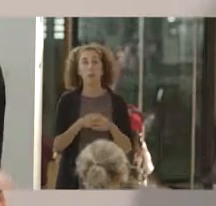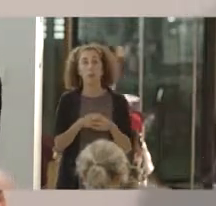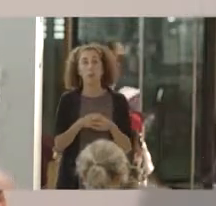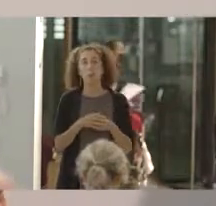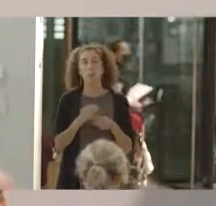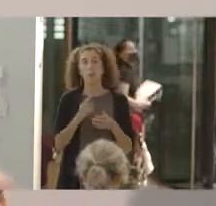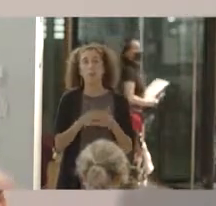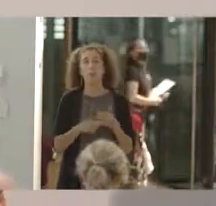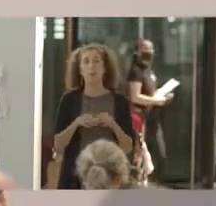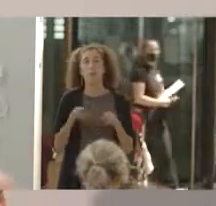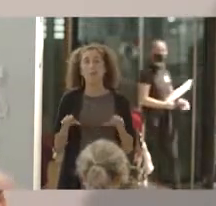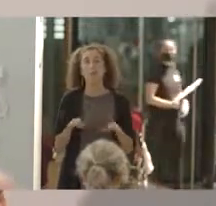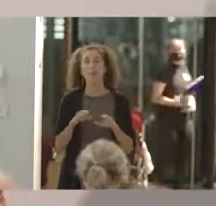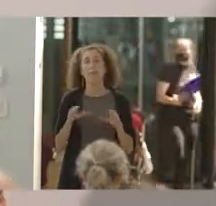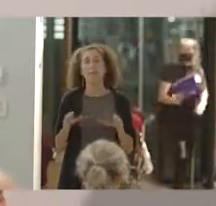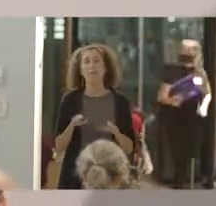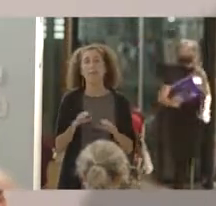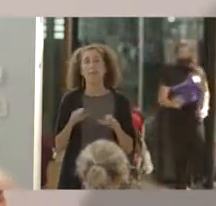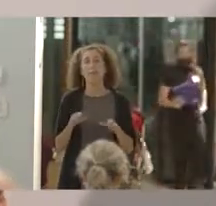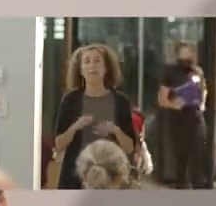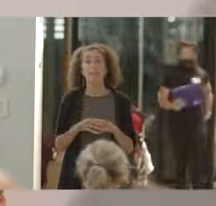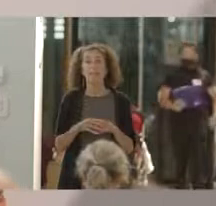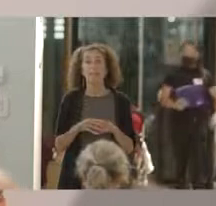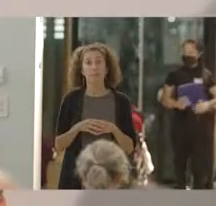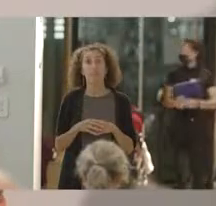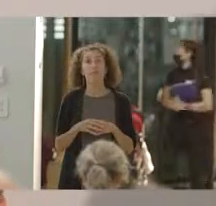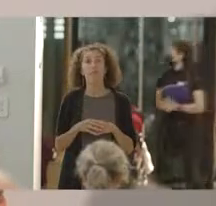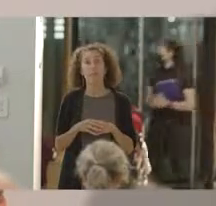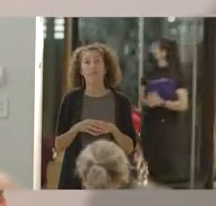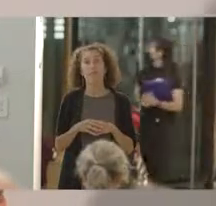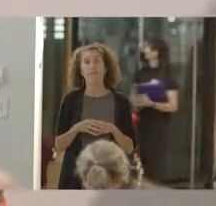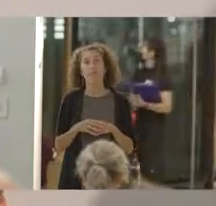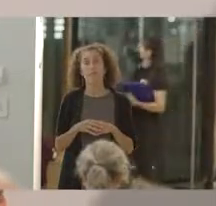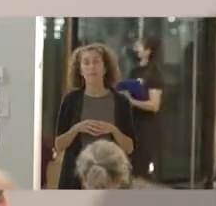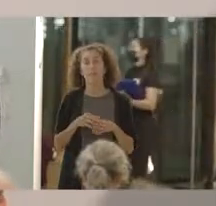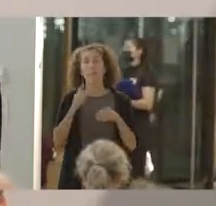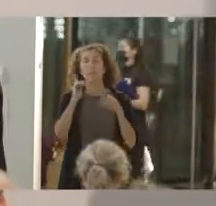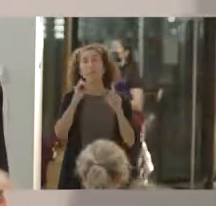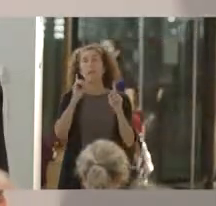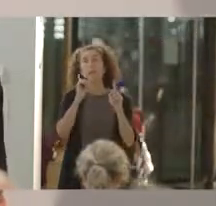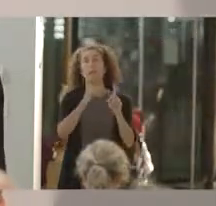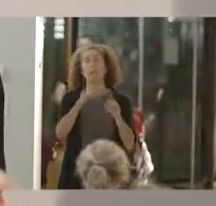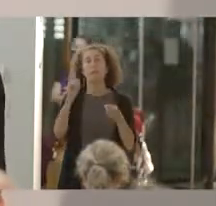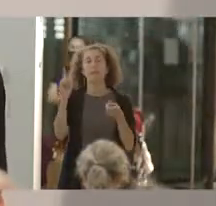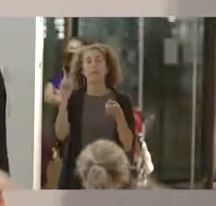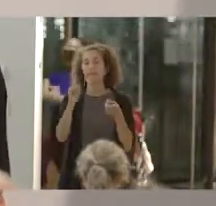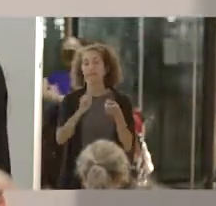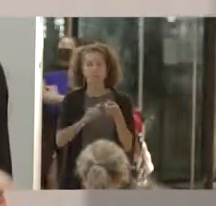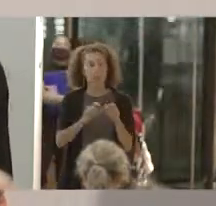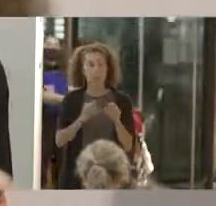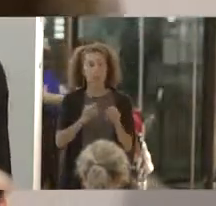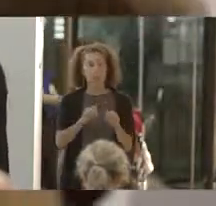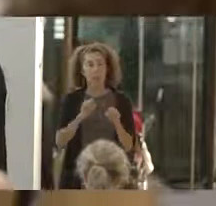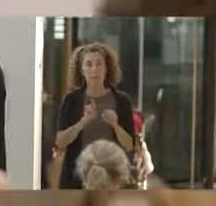doing is to create minimal intervention in areas throughout the lawns to improve drainage. So